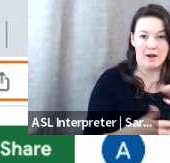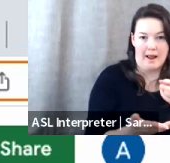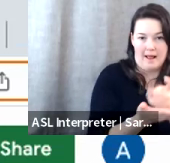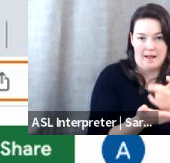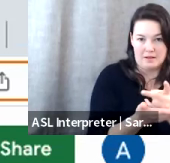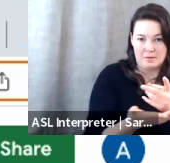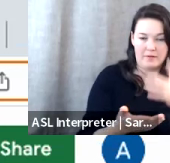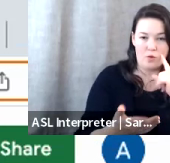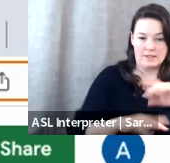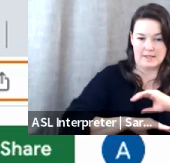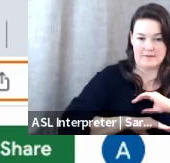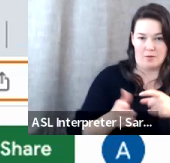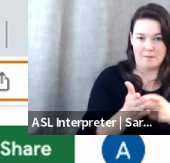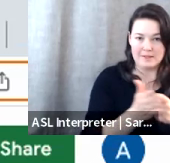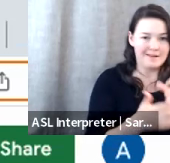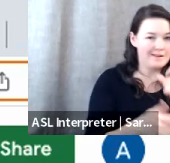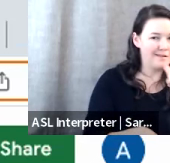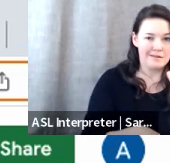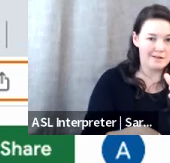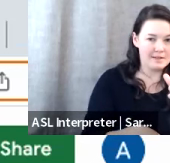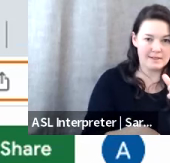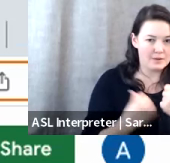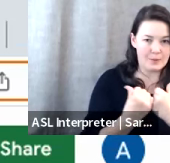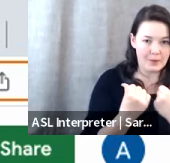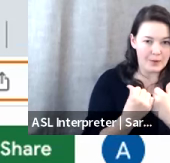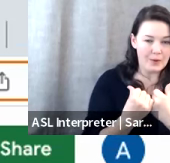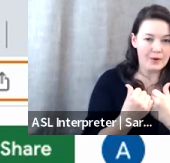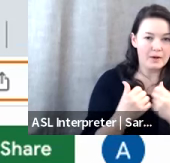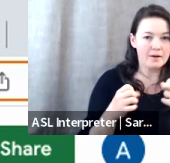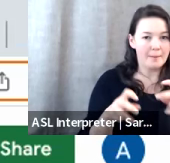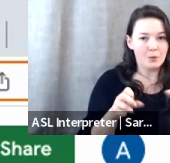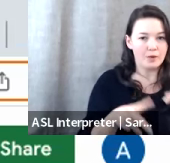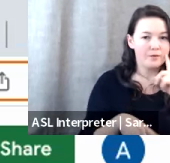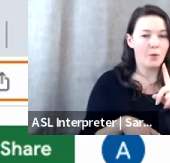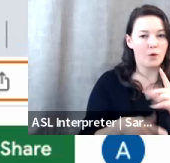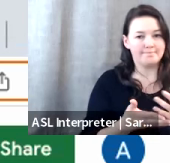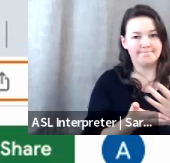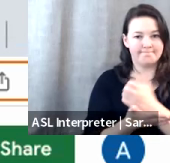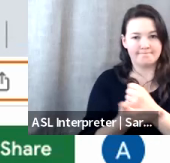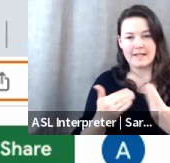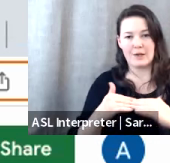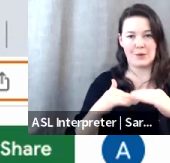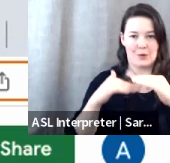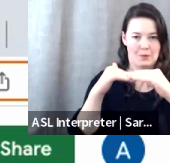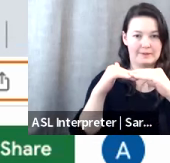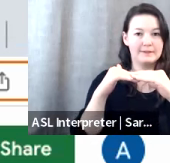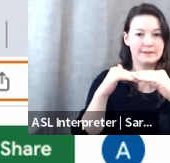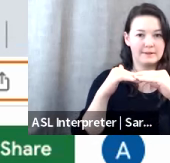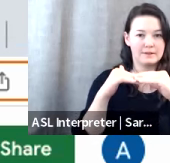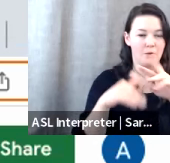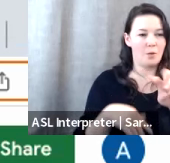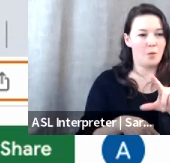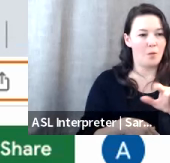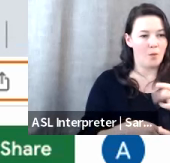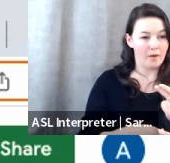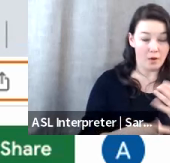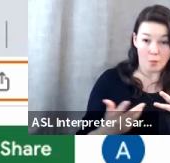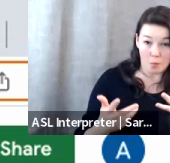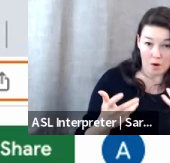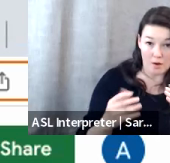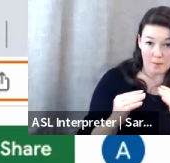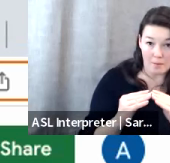support wealth growth. And so I think for us, if we want to look more closely at that, I think